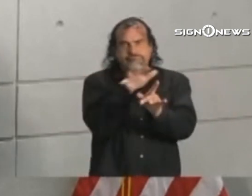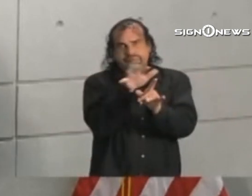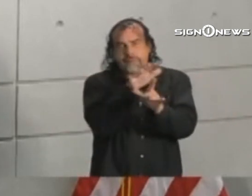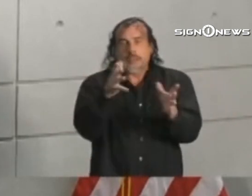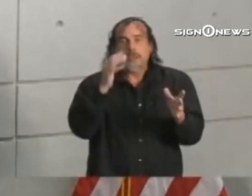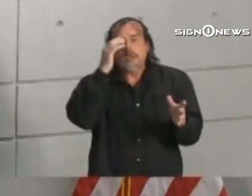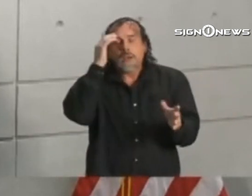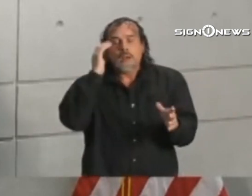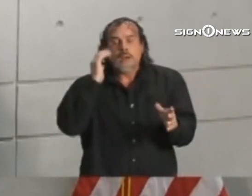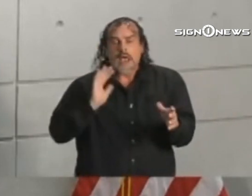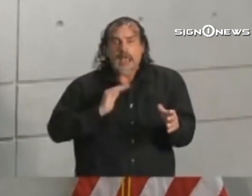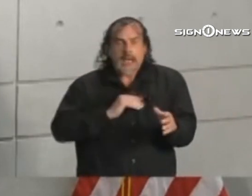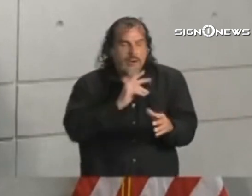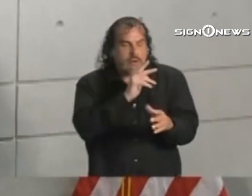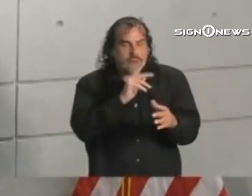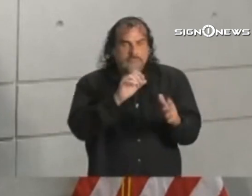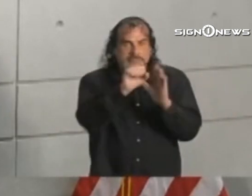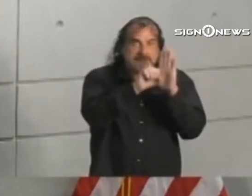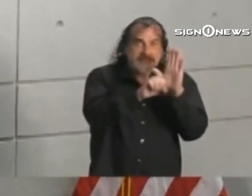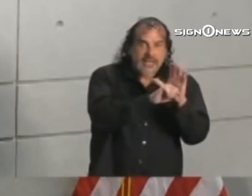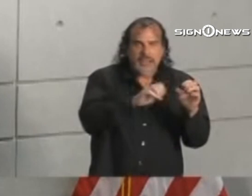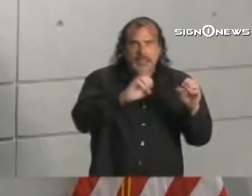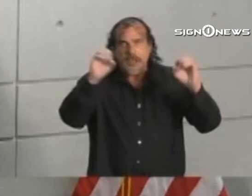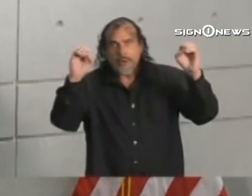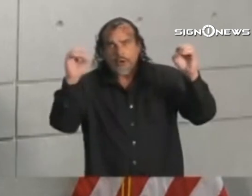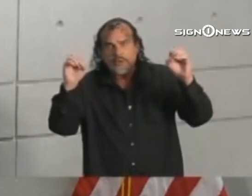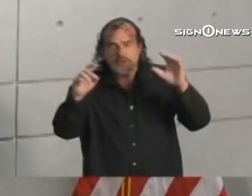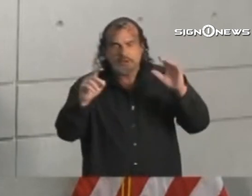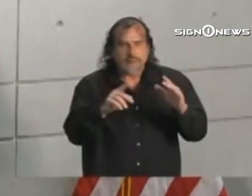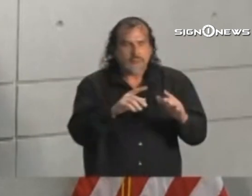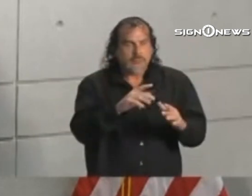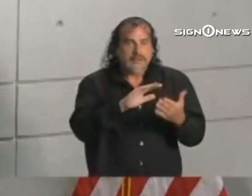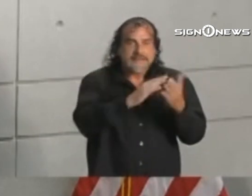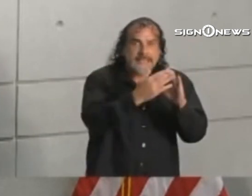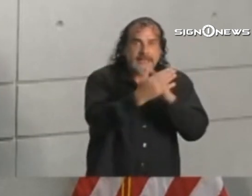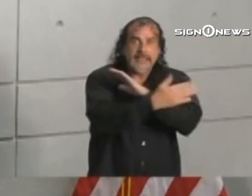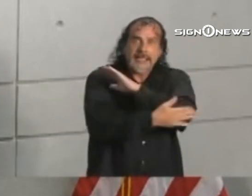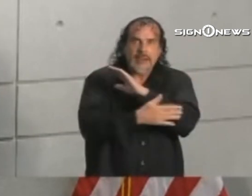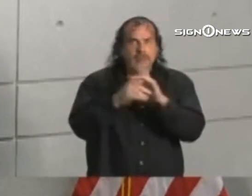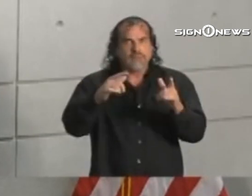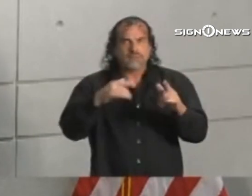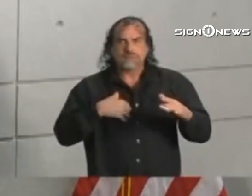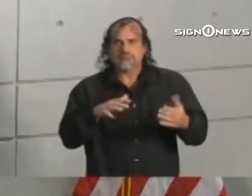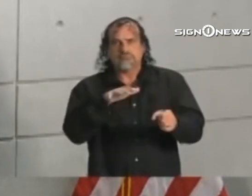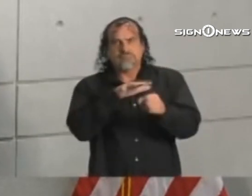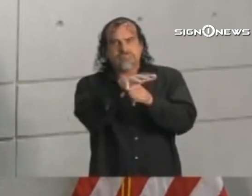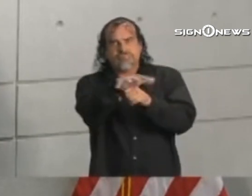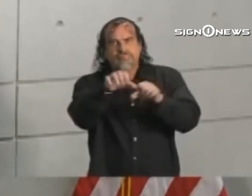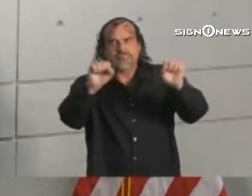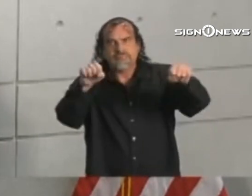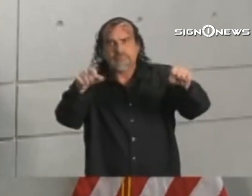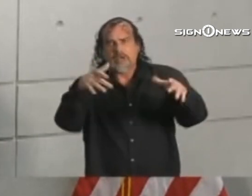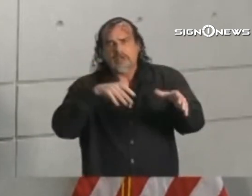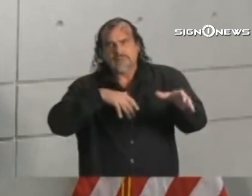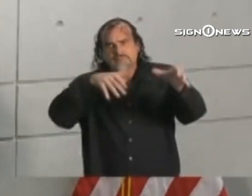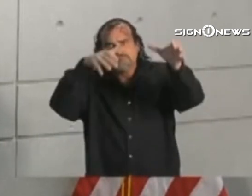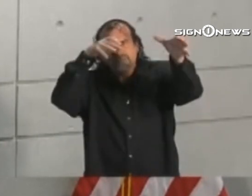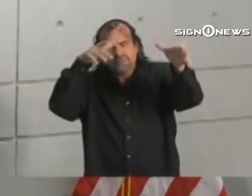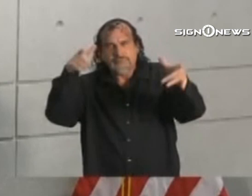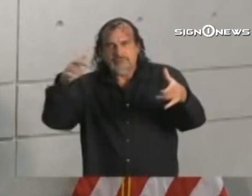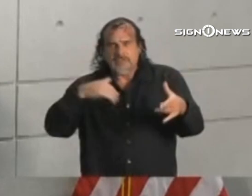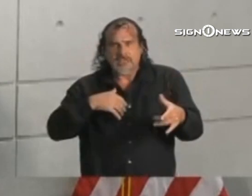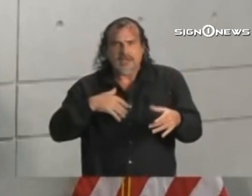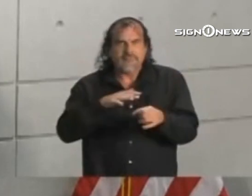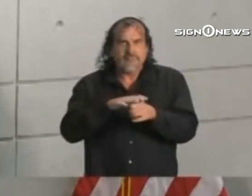management personnel at the state level certainly are very capable, very competent, and that is true at the local level as well. And